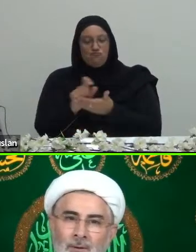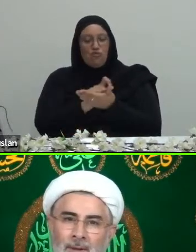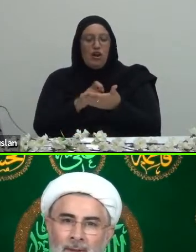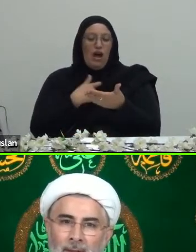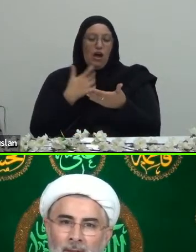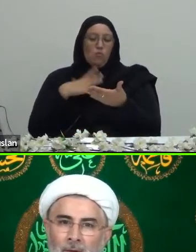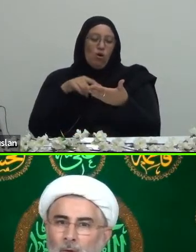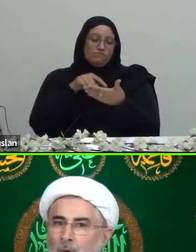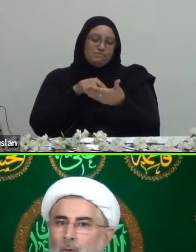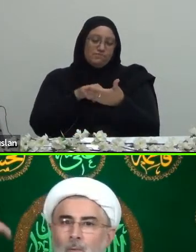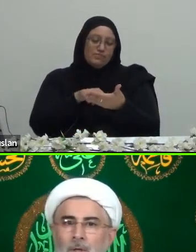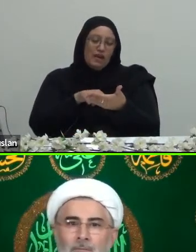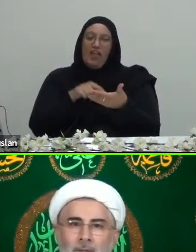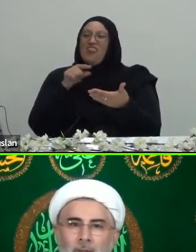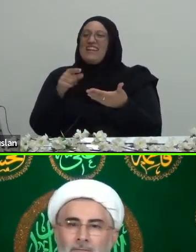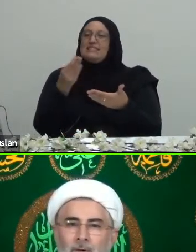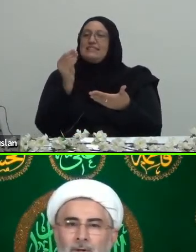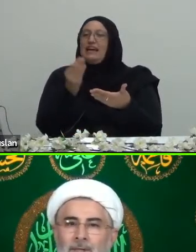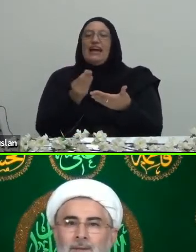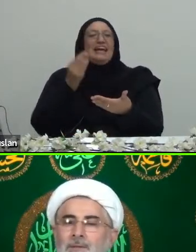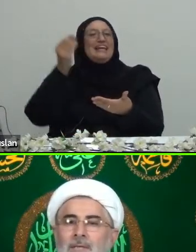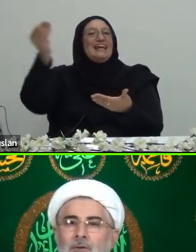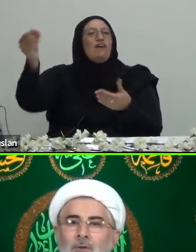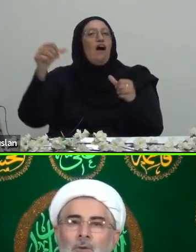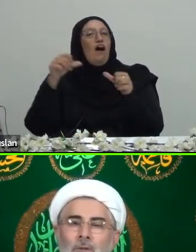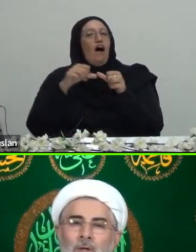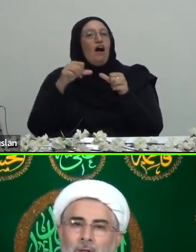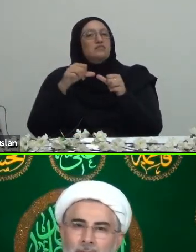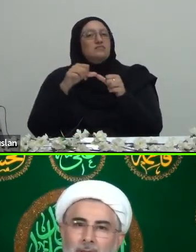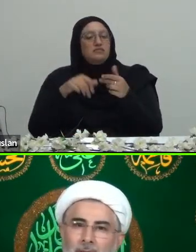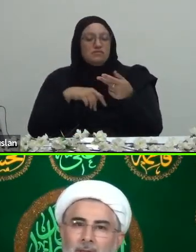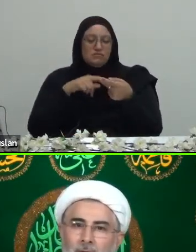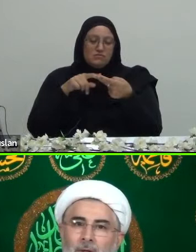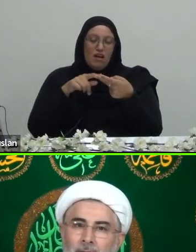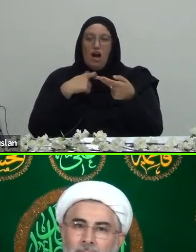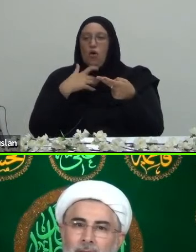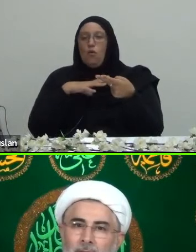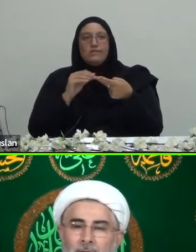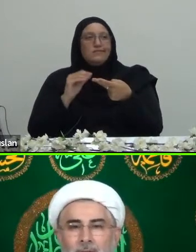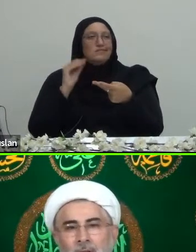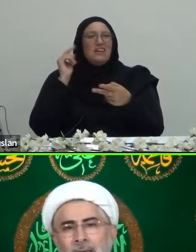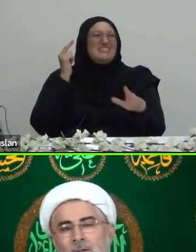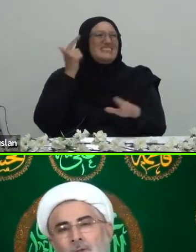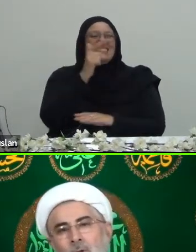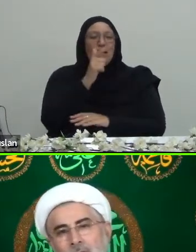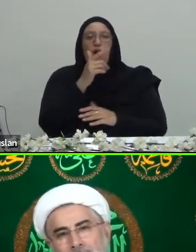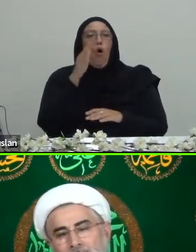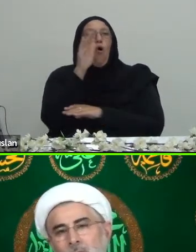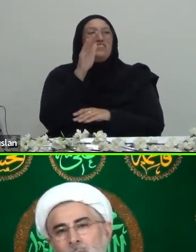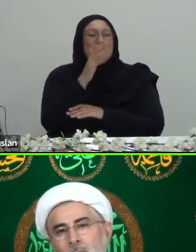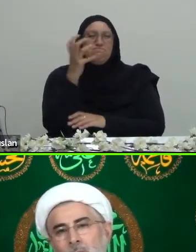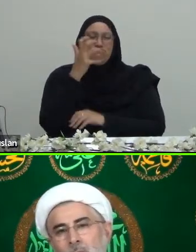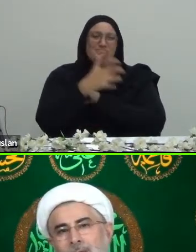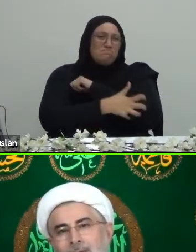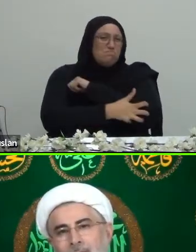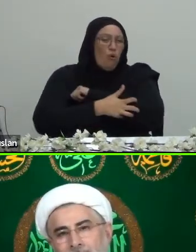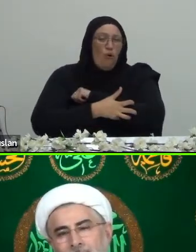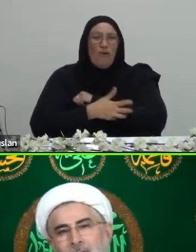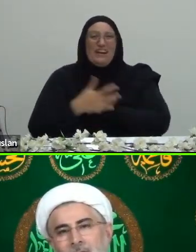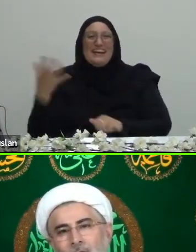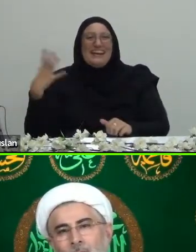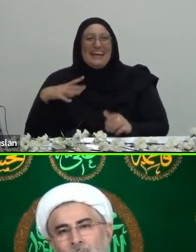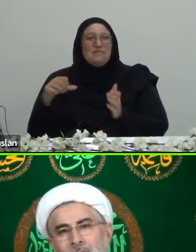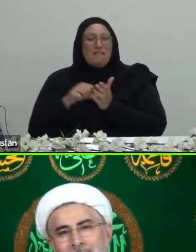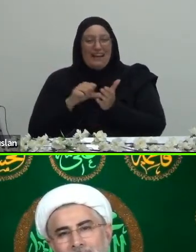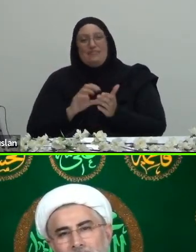aunt, or one of the far relatives that they are in dire need of it. So yes, will